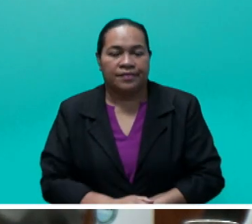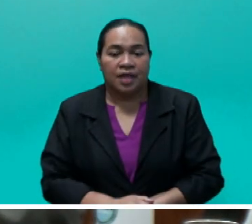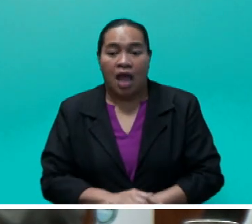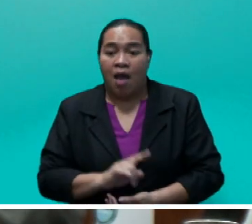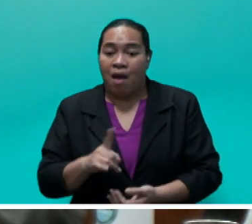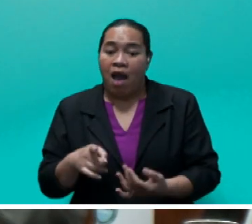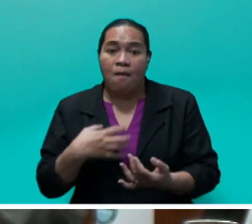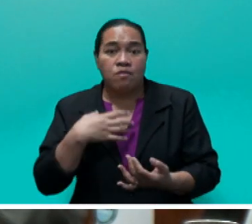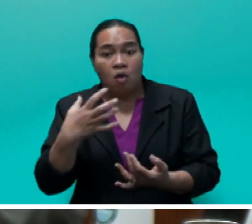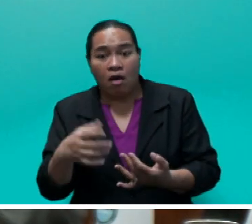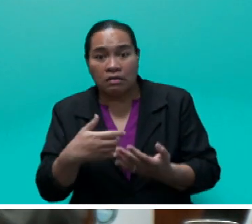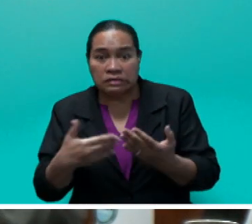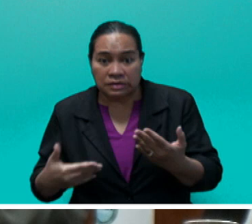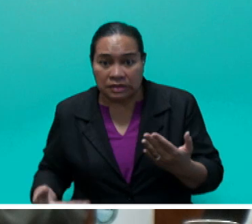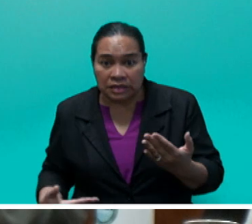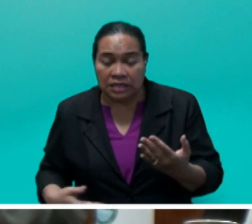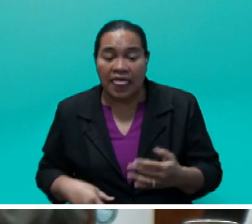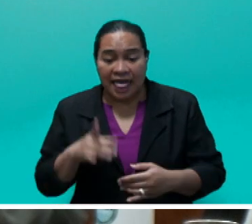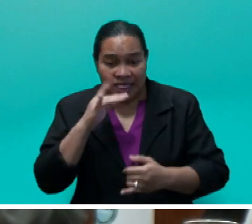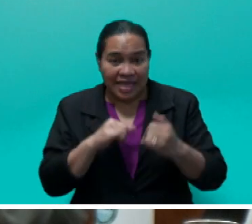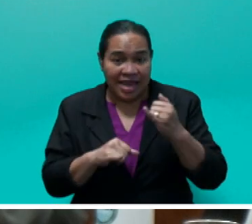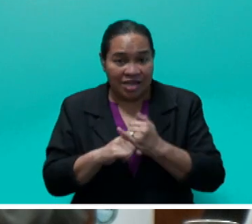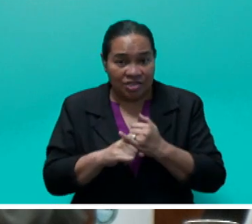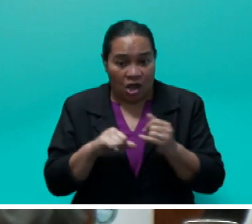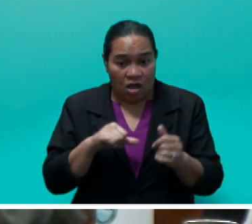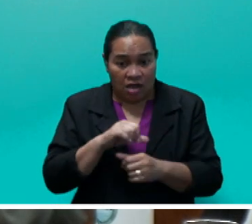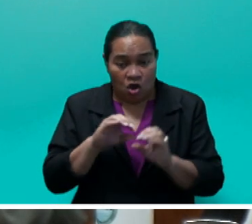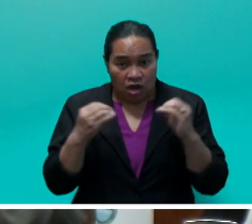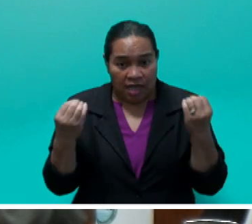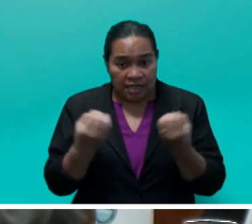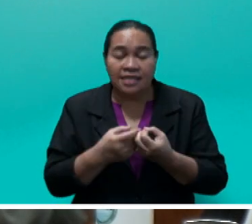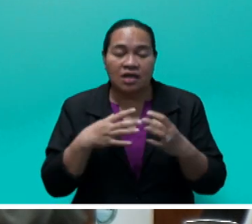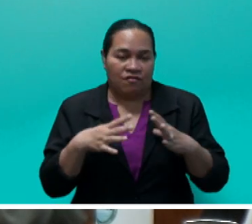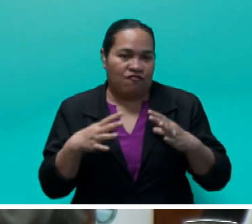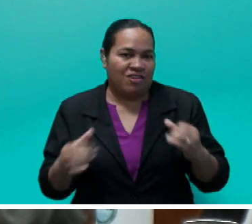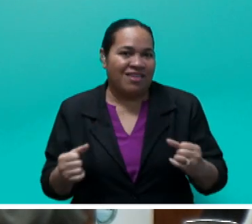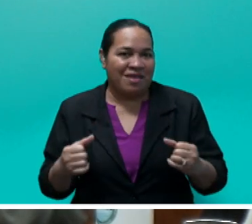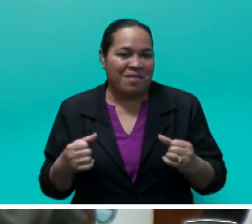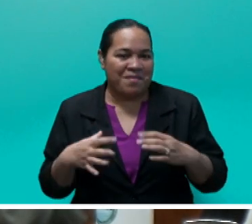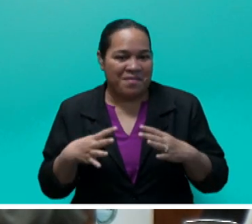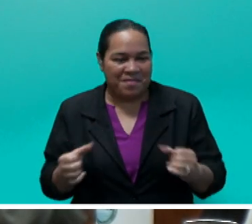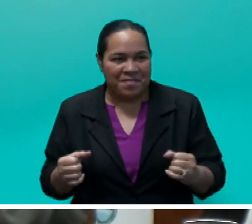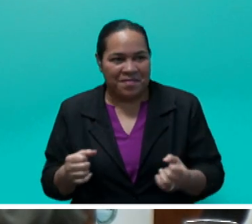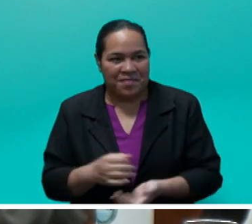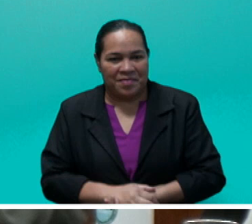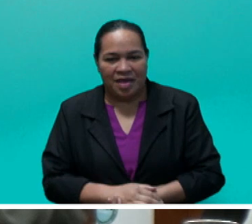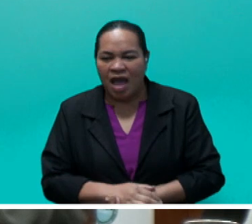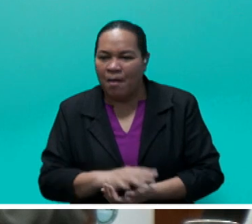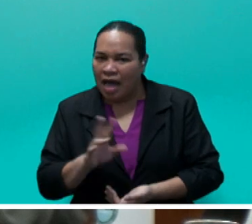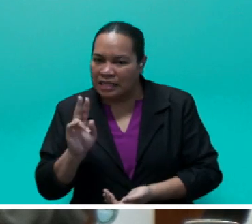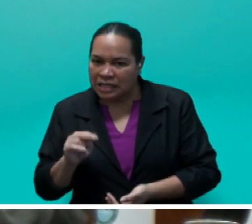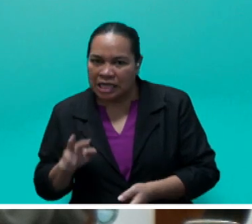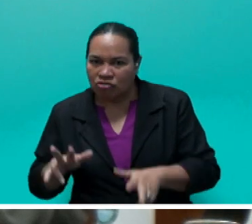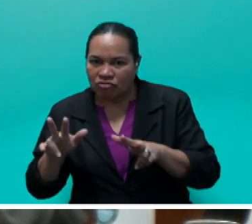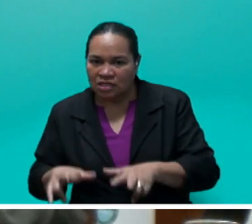this, the International Civil Aviation Organization considers the additional freedoms, so-called as they aren't widely recognized by treaty.